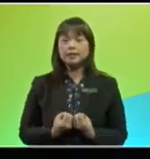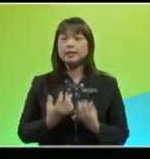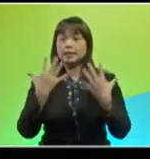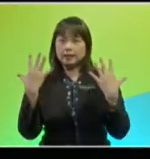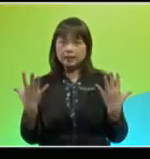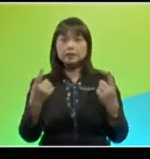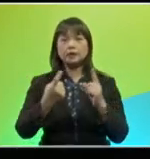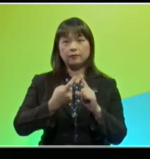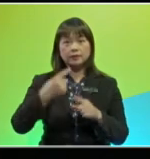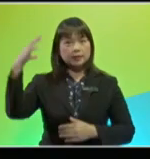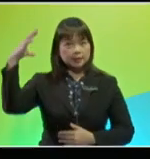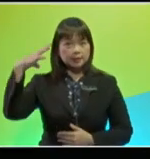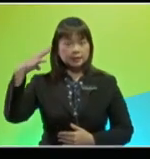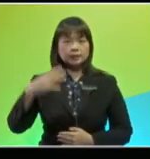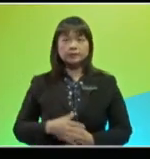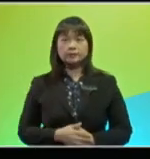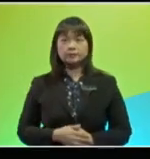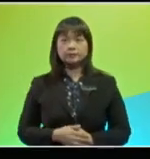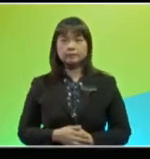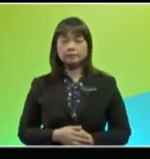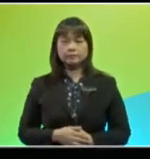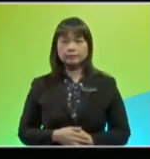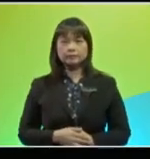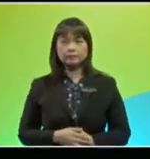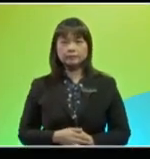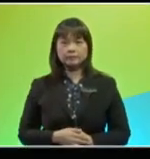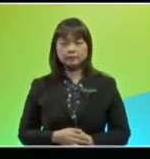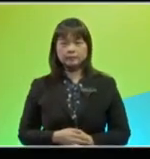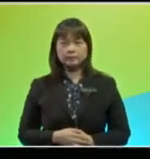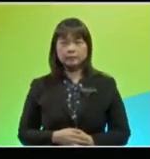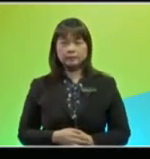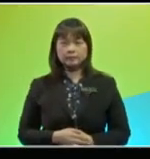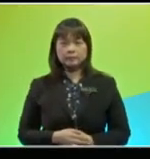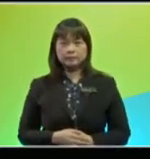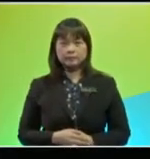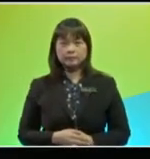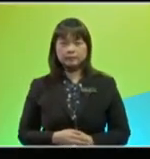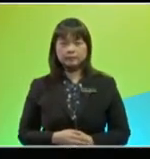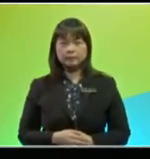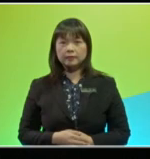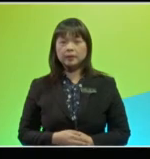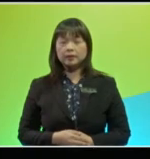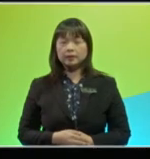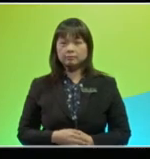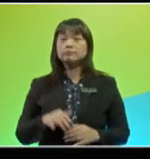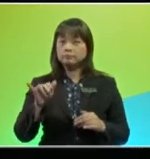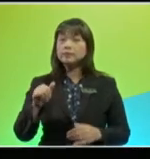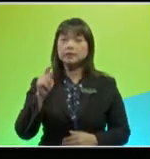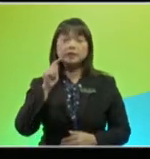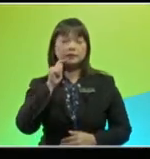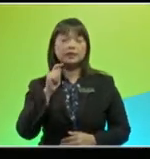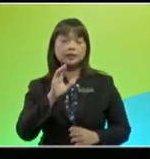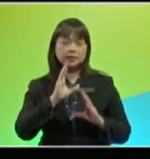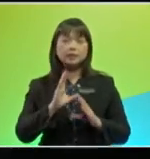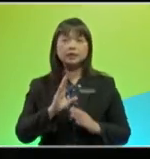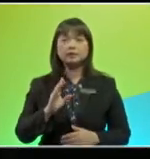type of moon? Yes, of course. I've been to beach. I've seen the reflection of the full moon. Oh, that's